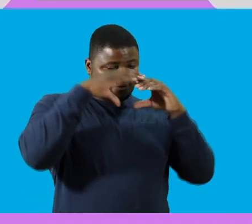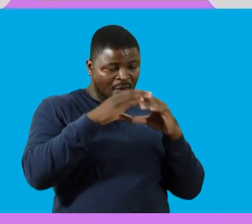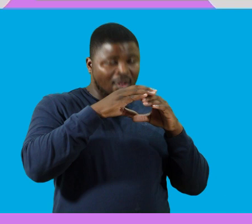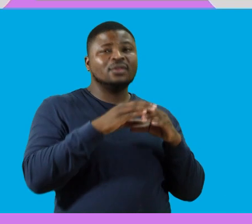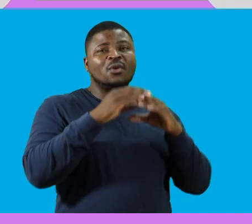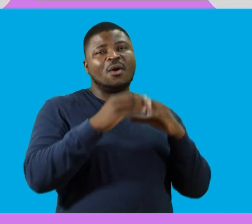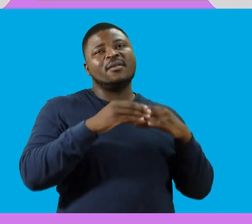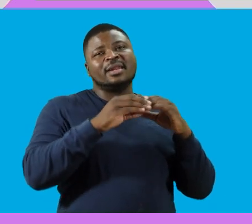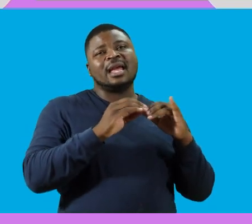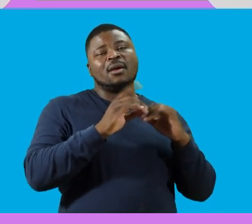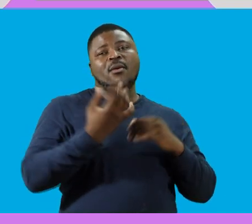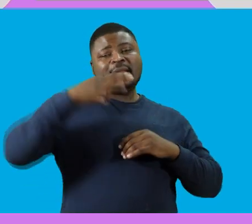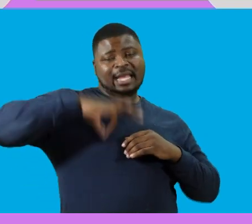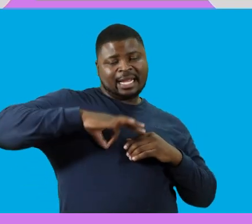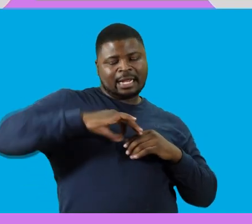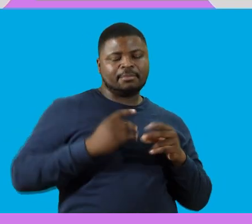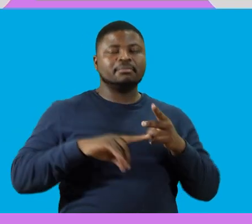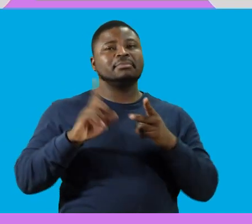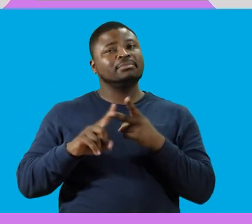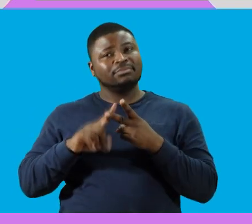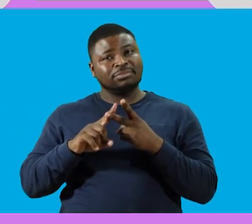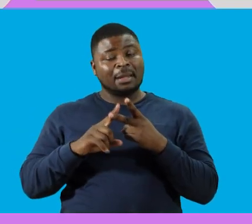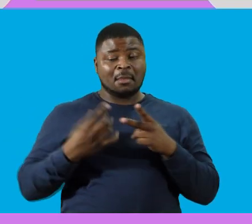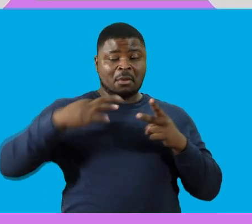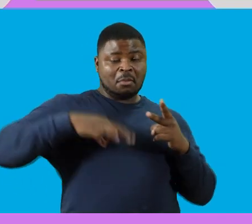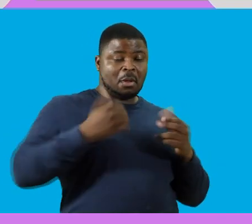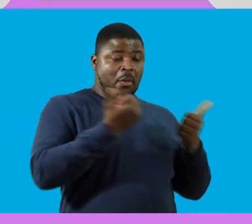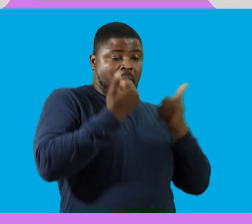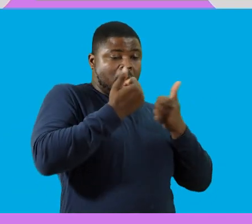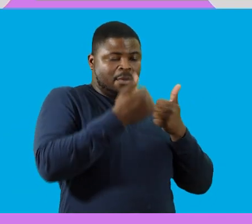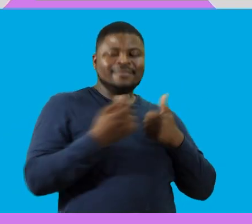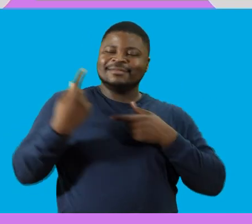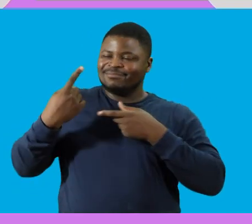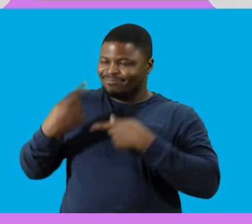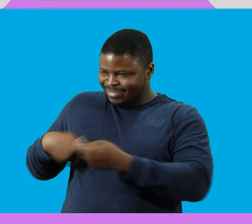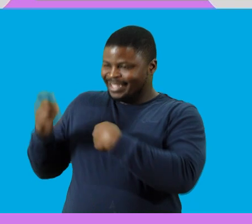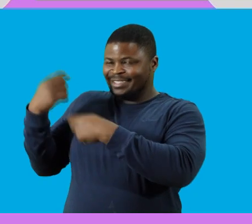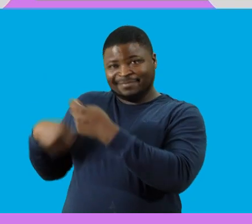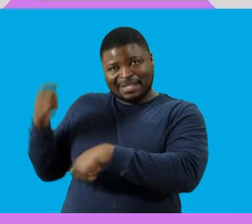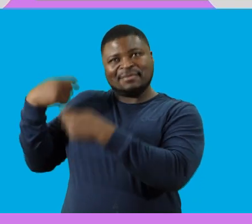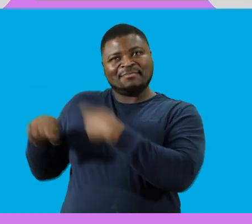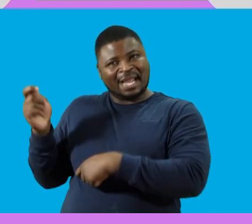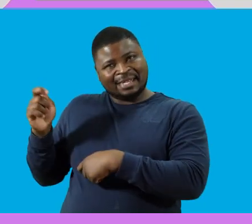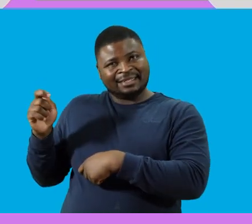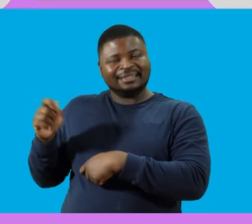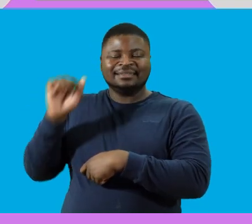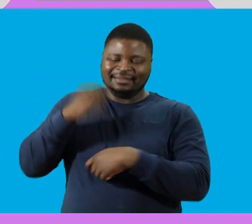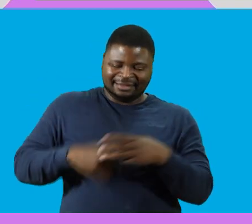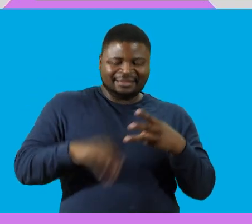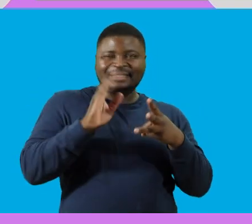income. Then, after we earn the money, we are going to spend it,